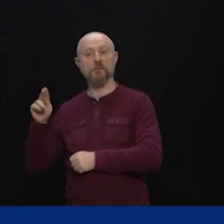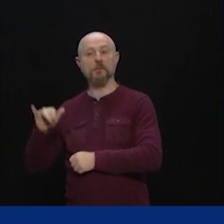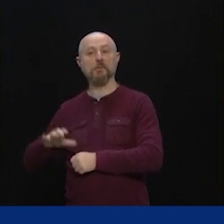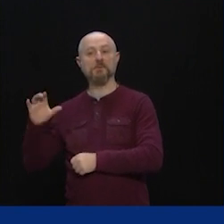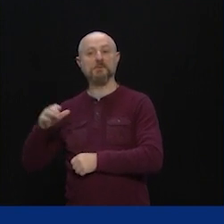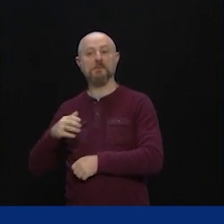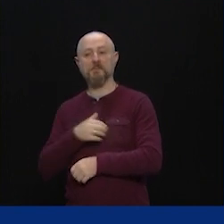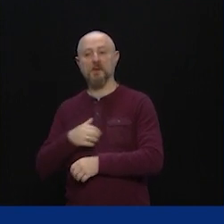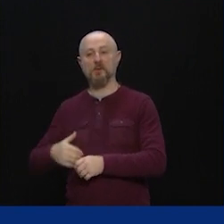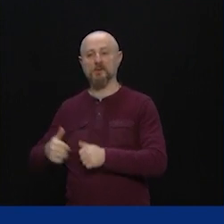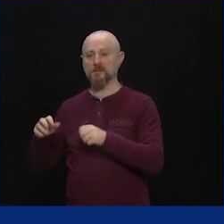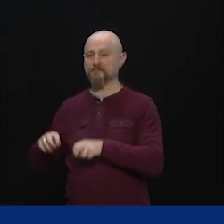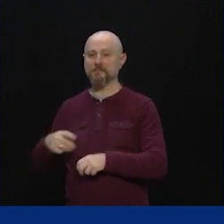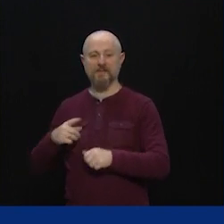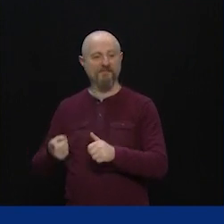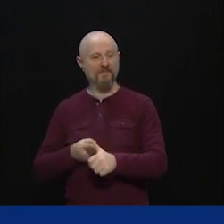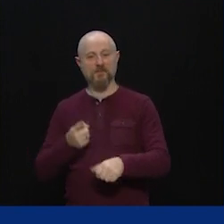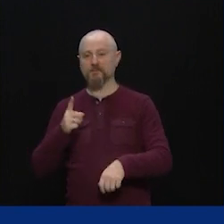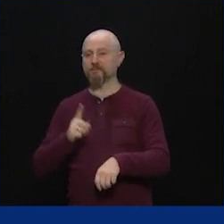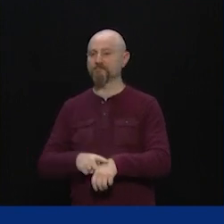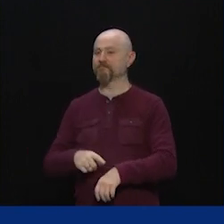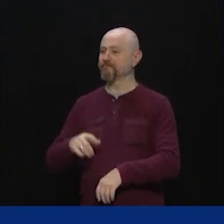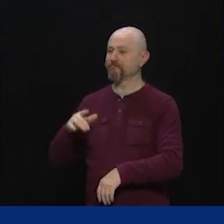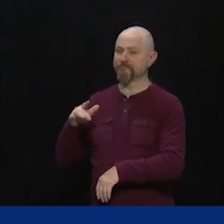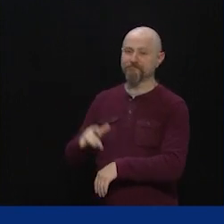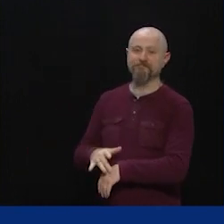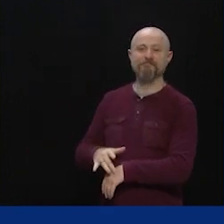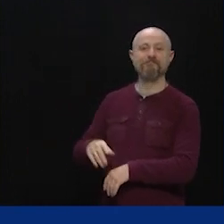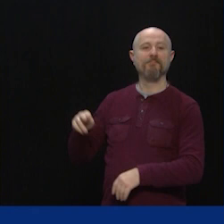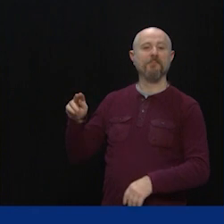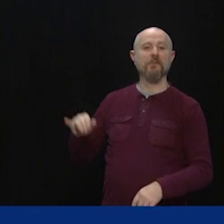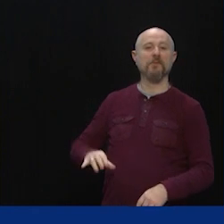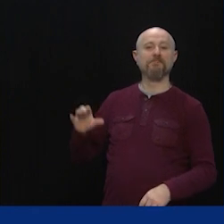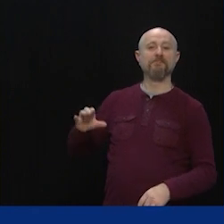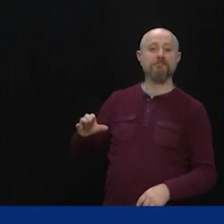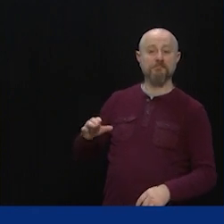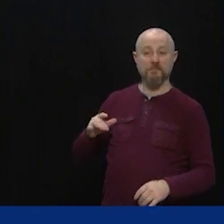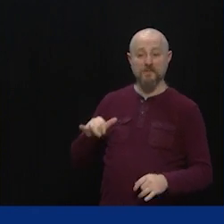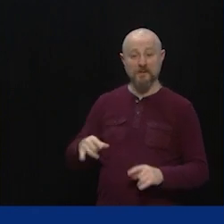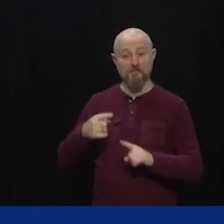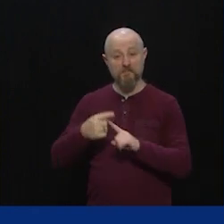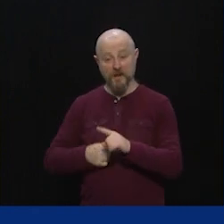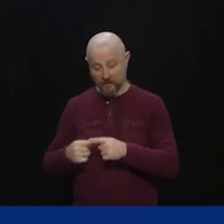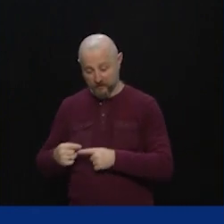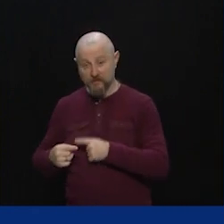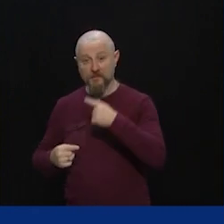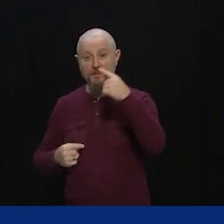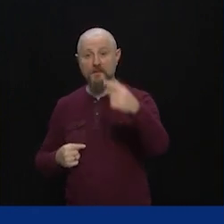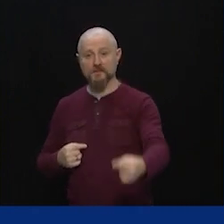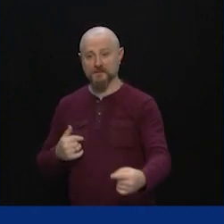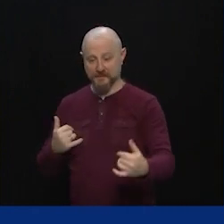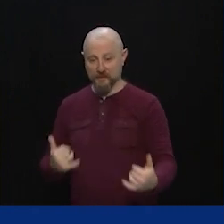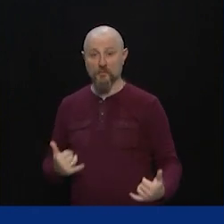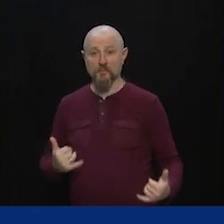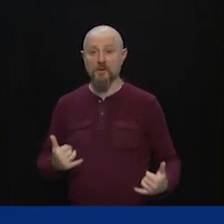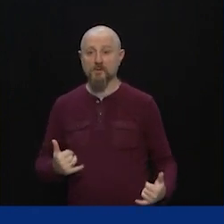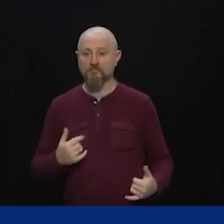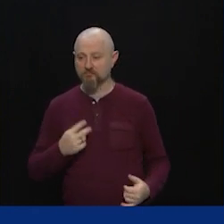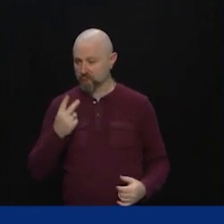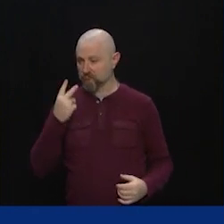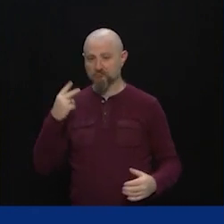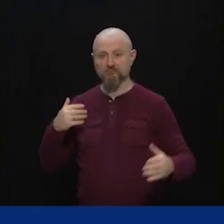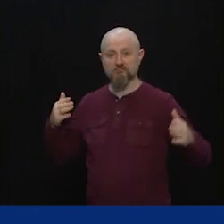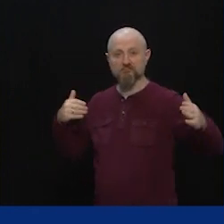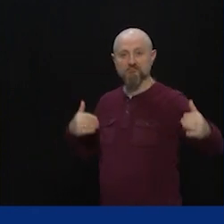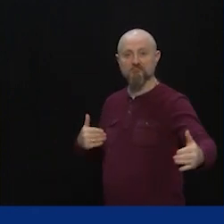first cases in New York City. So literally a month later, we have enough data to say right now we can say with certainty that the cases